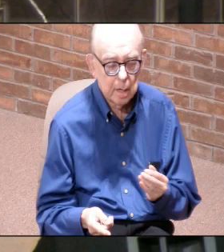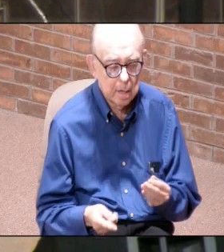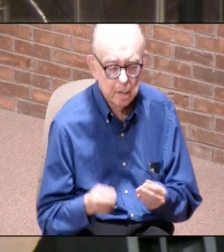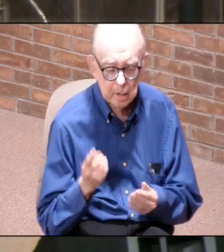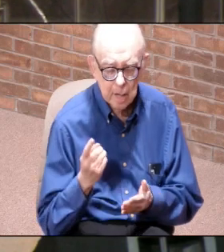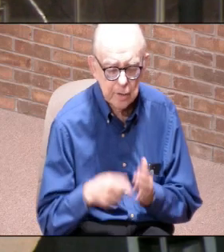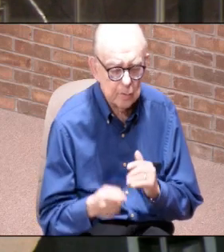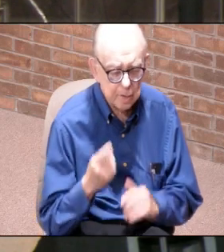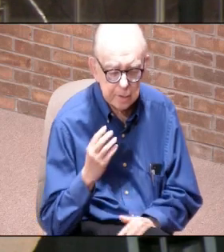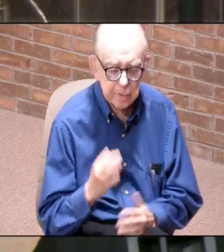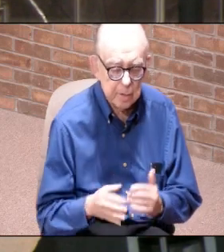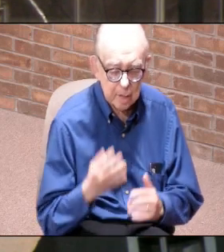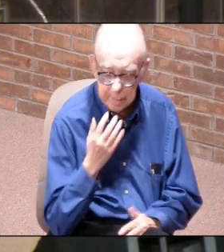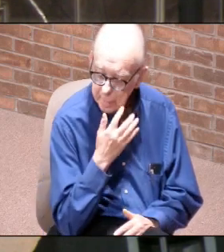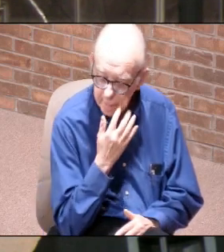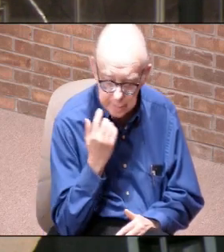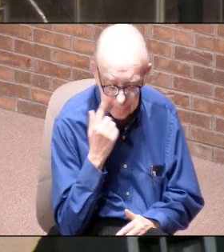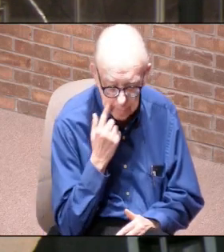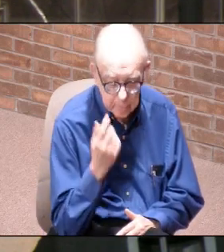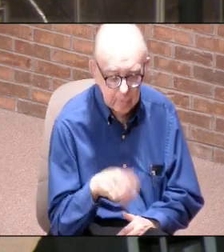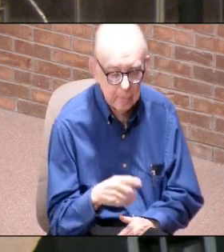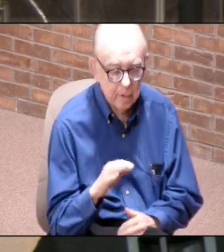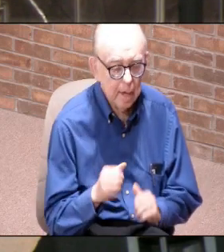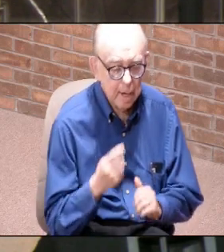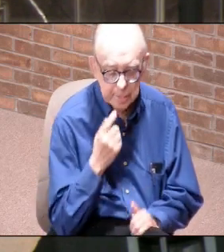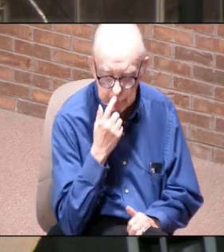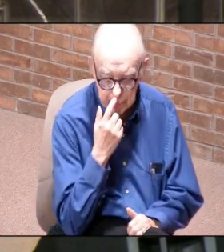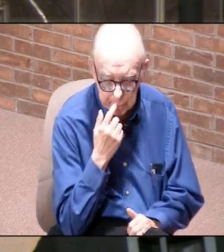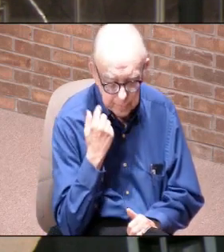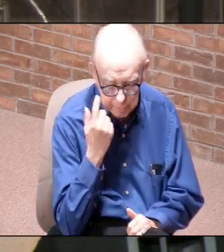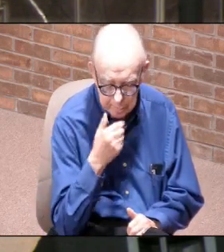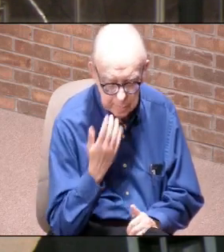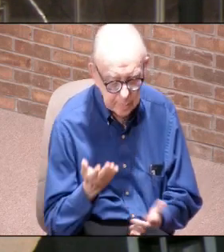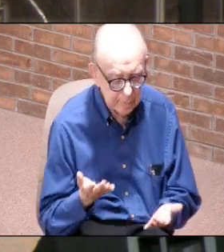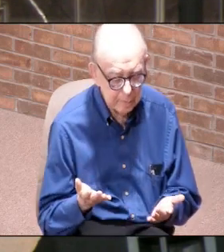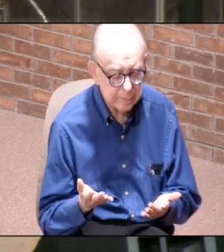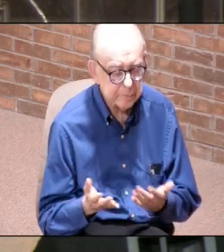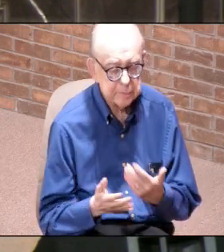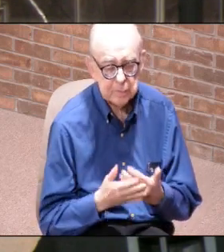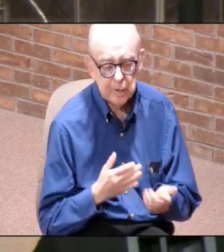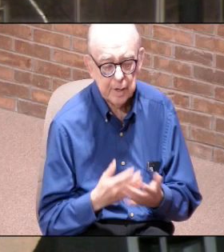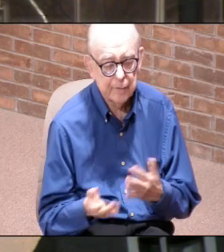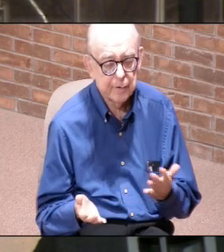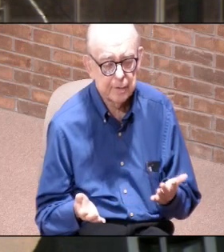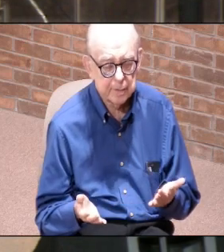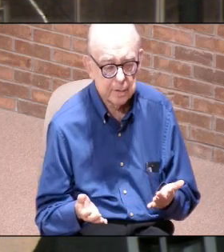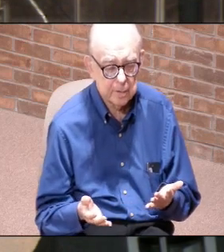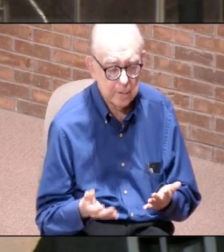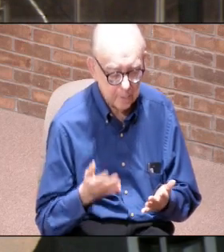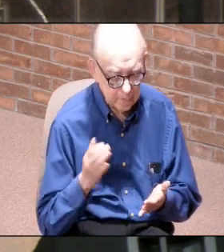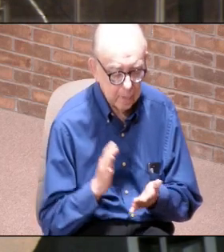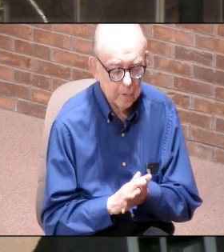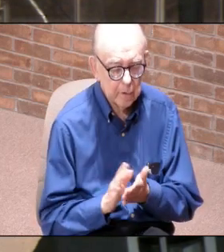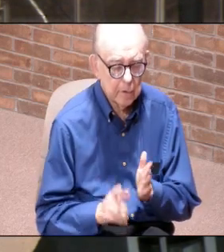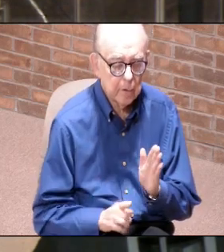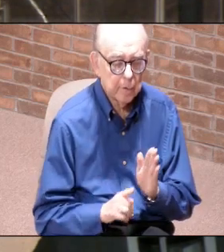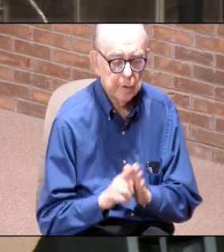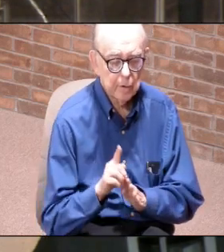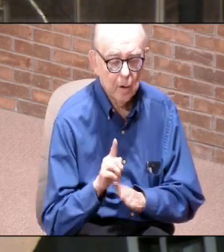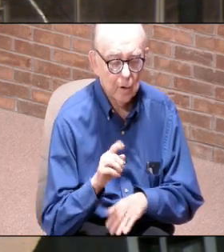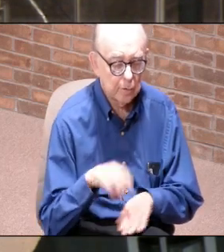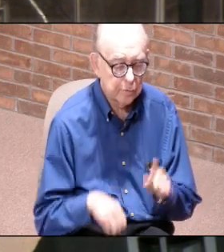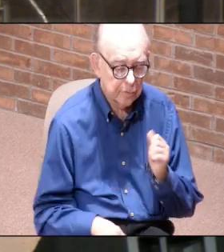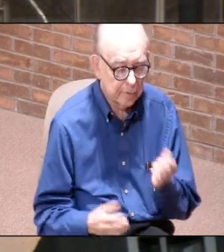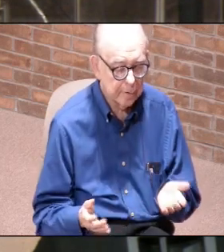color eyes. I knew how your nose was going to be, you know, long or big or short and skinny. You know, I knew that you were going to be tall or